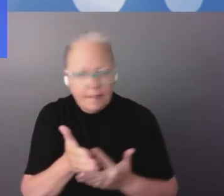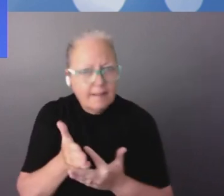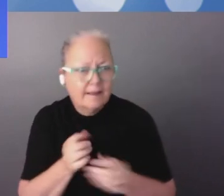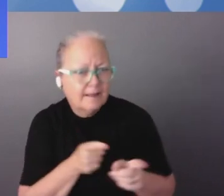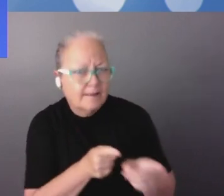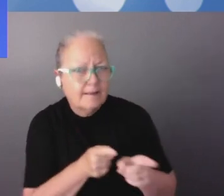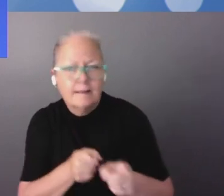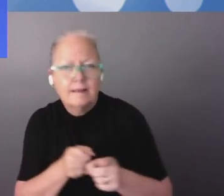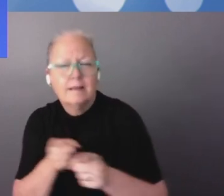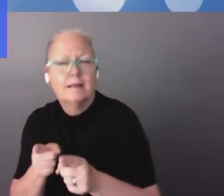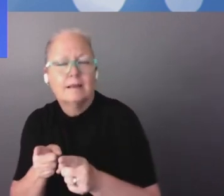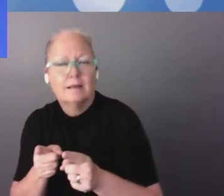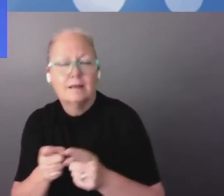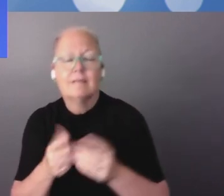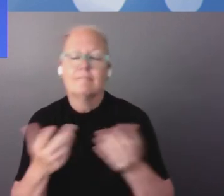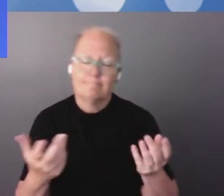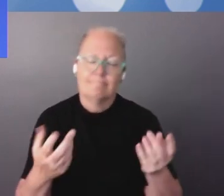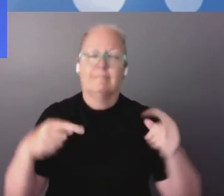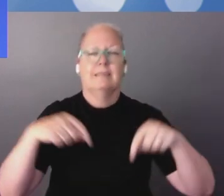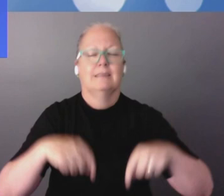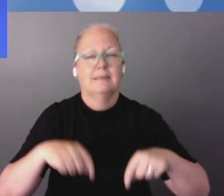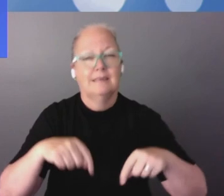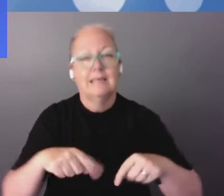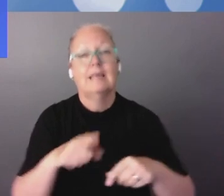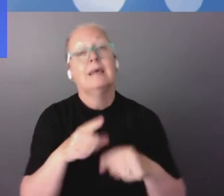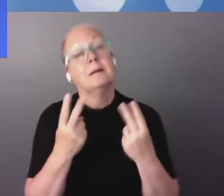So today it is of the utmost importance